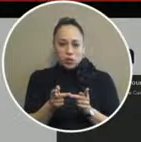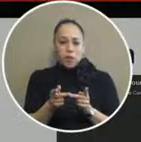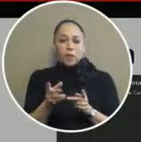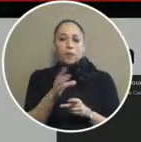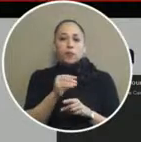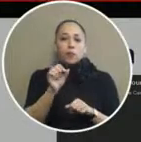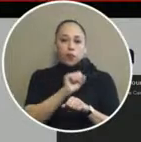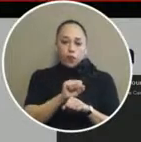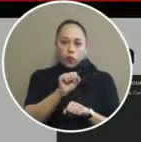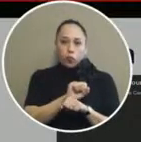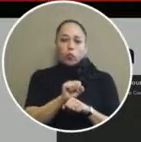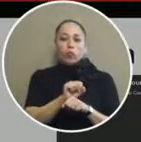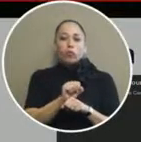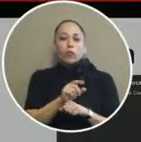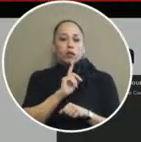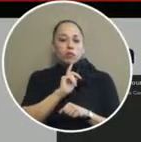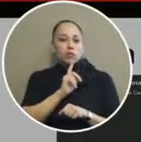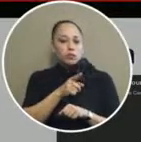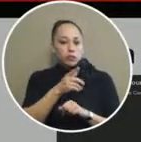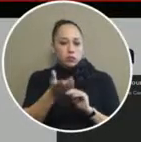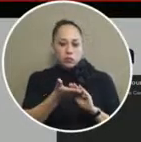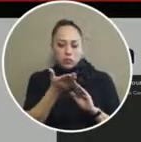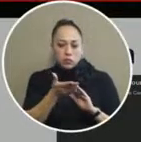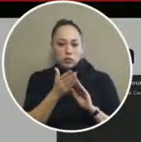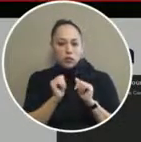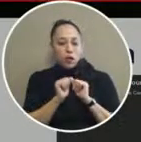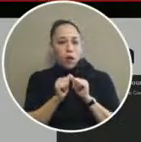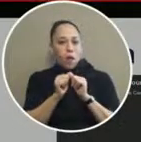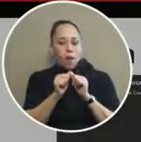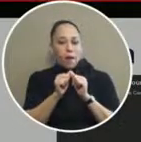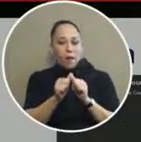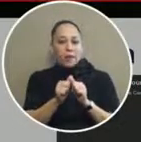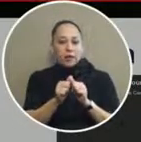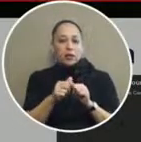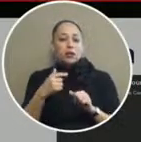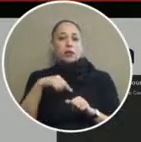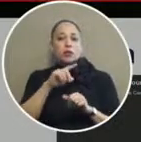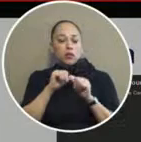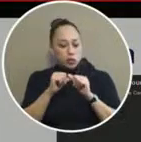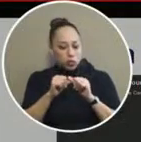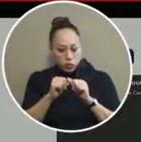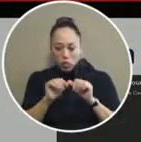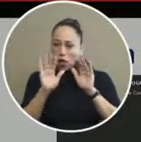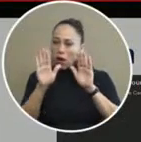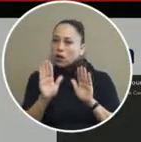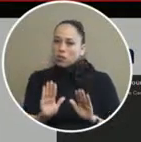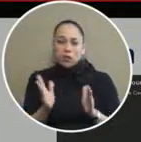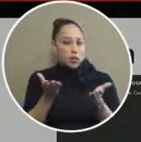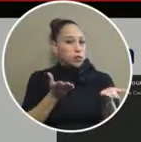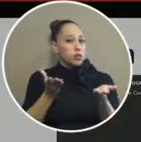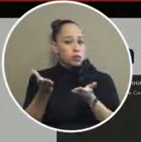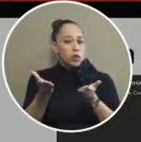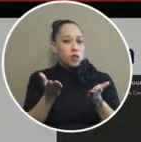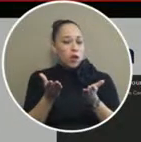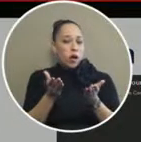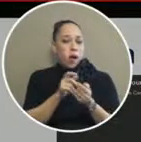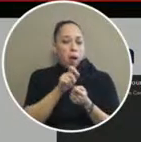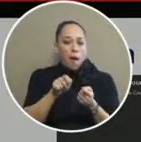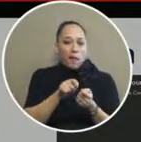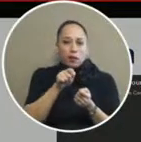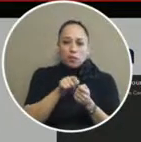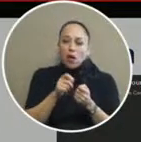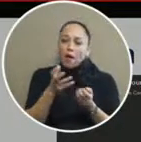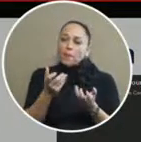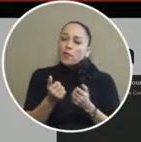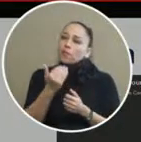and working selflessly to make sure that operations are continuing and that we're continuing to deliver exceptional service. And in particular, I would like